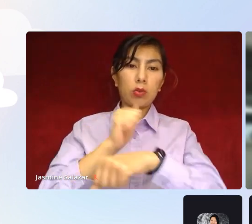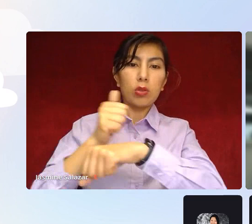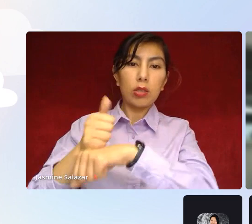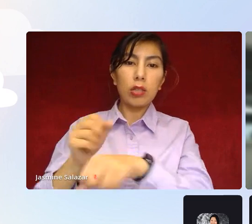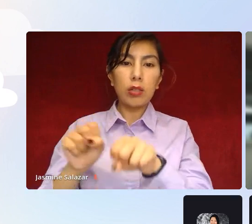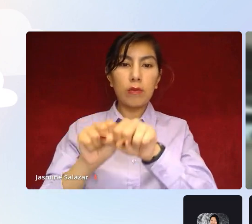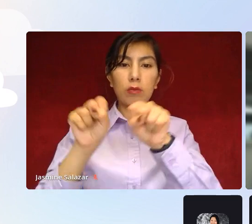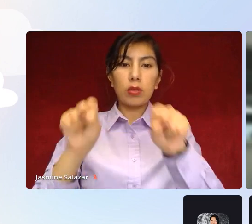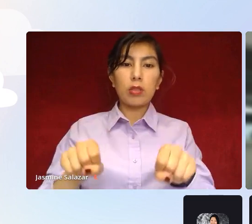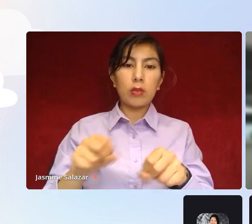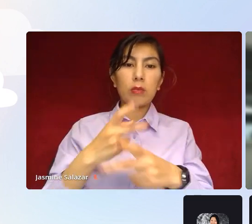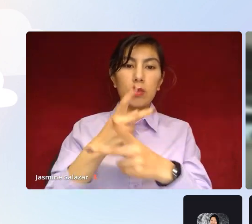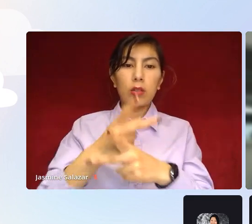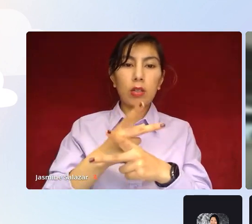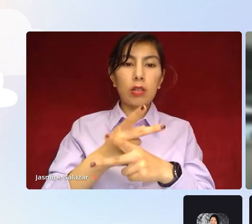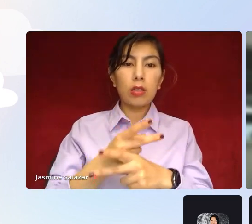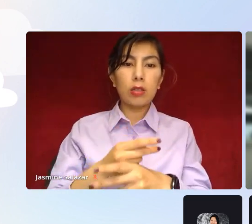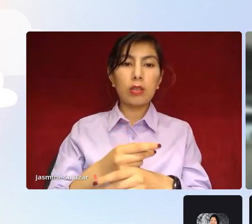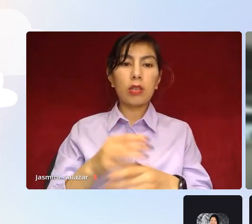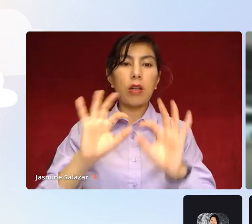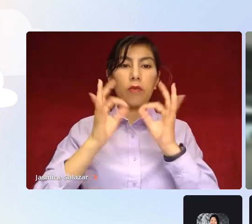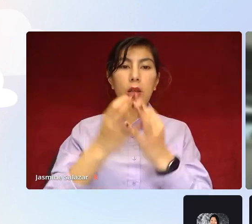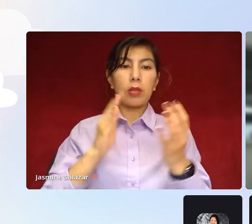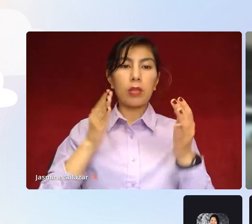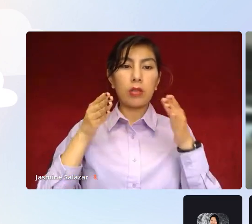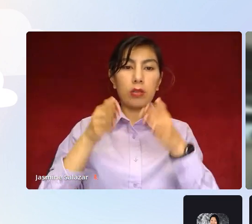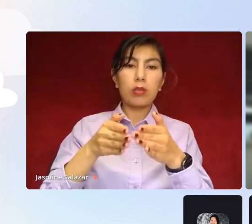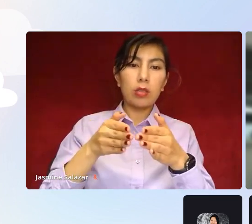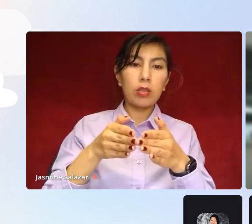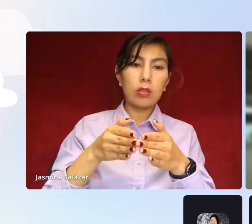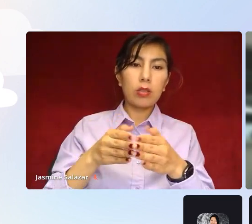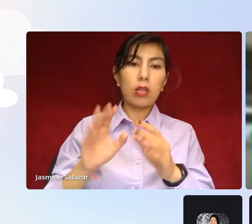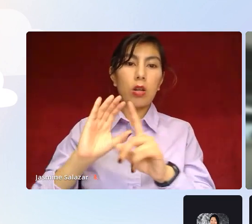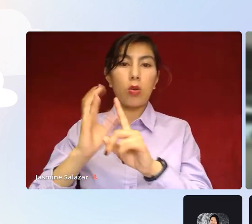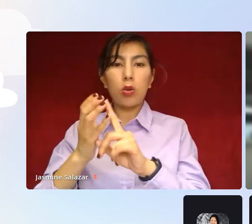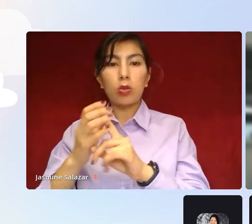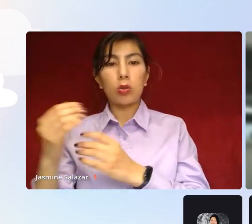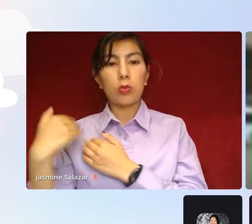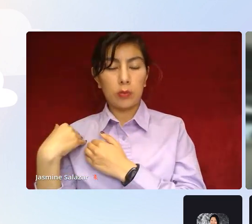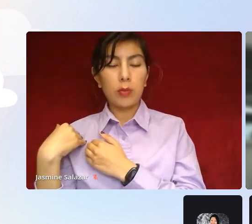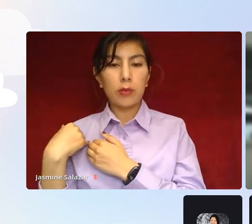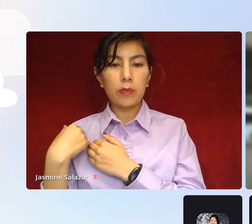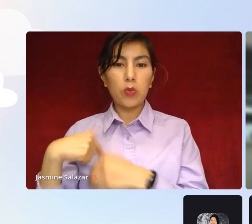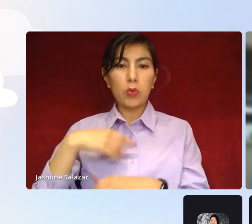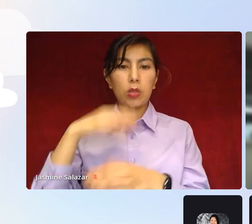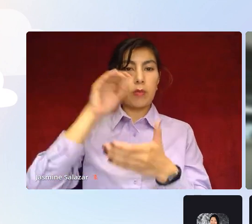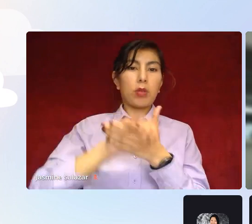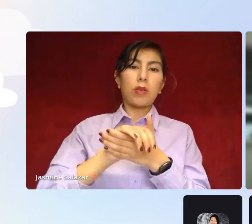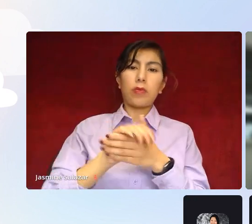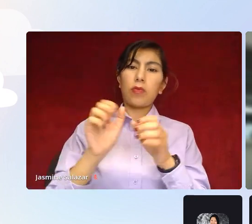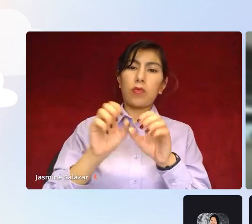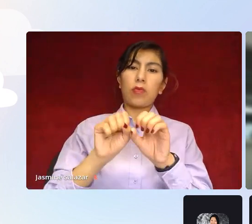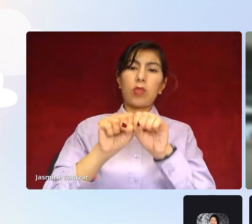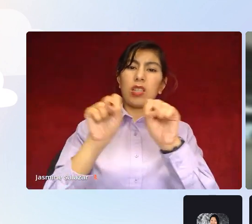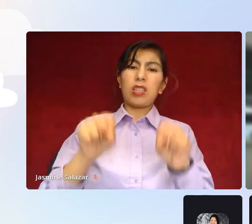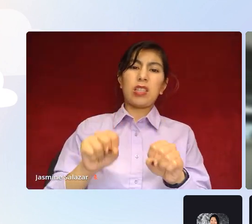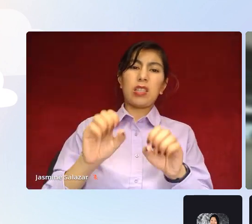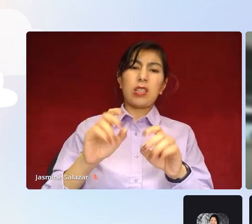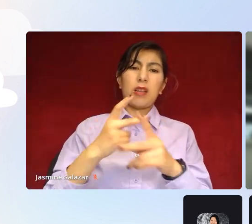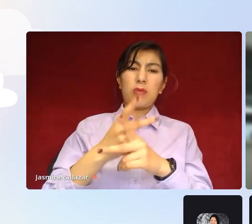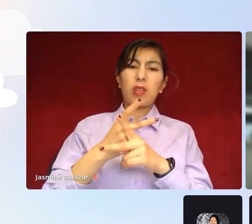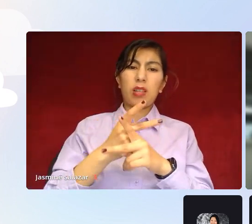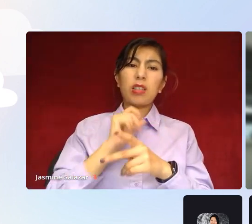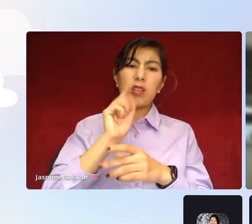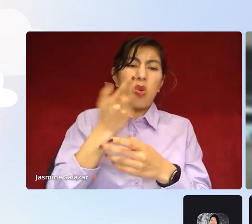family-centered, youth-guided, and culturally responsive. We believe that a system of care is not just a set of services and